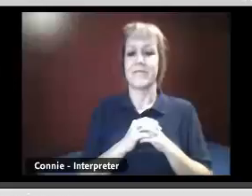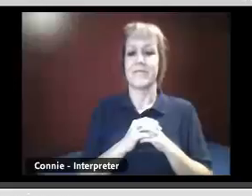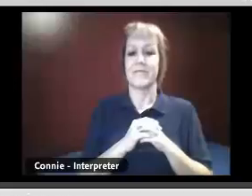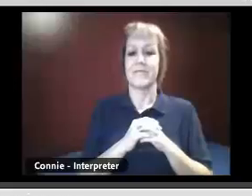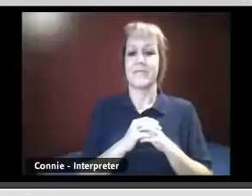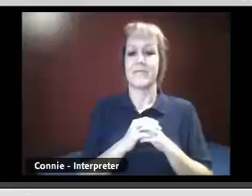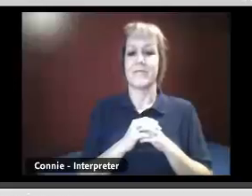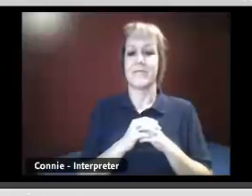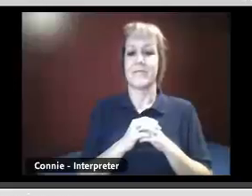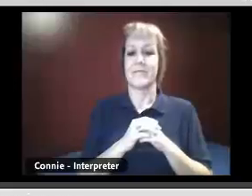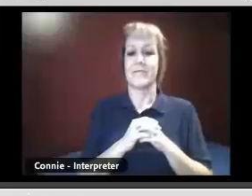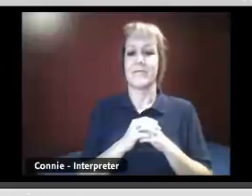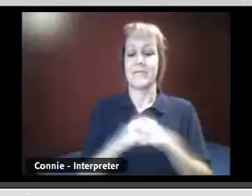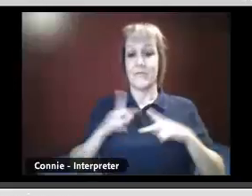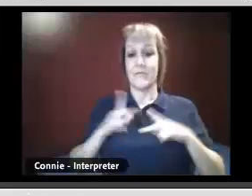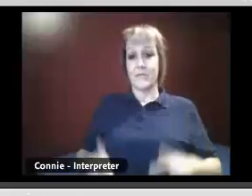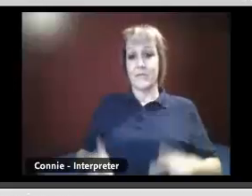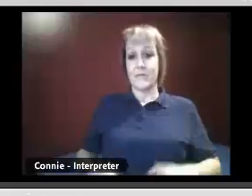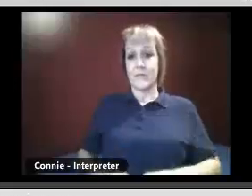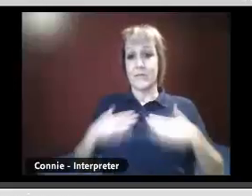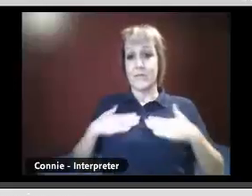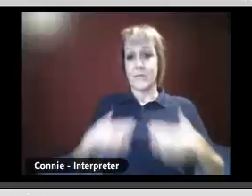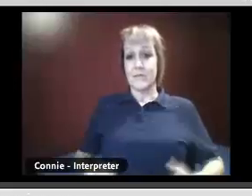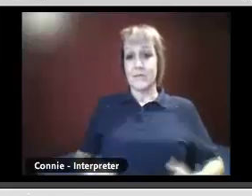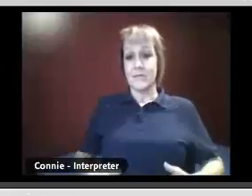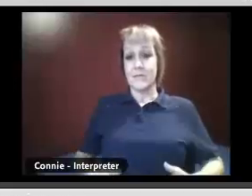even physiologically,